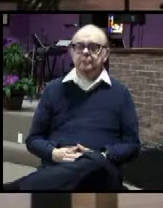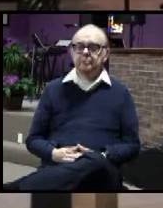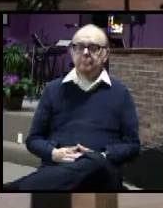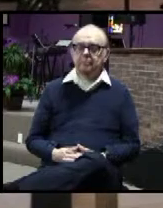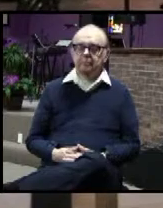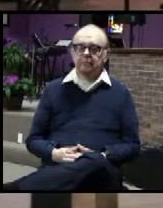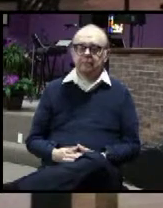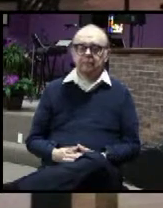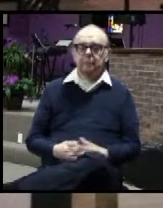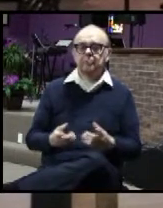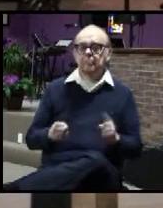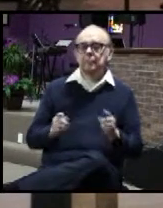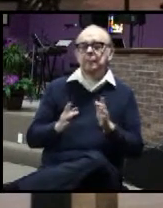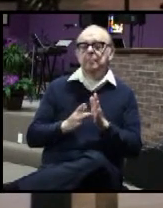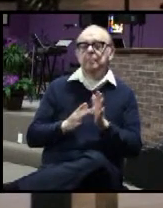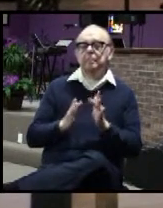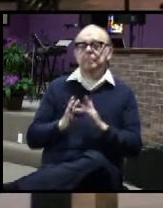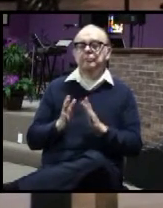When Jesus